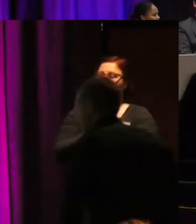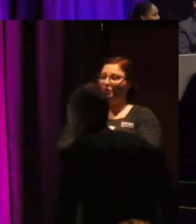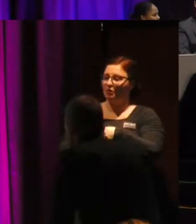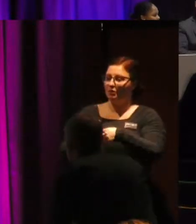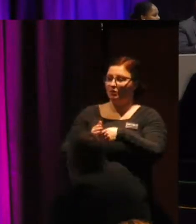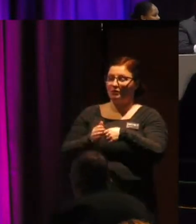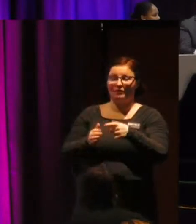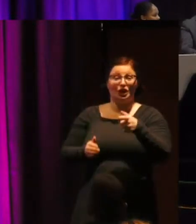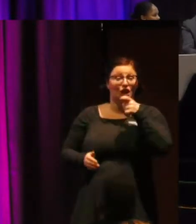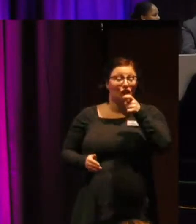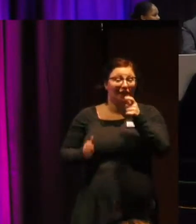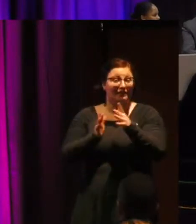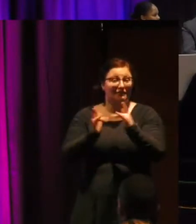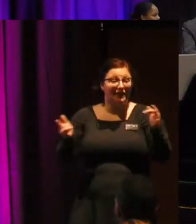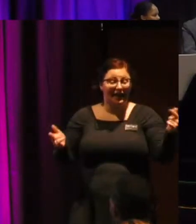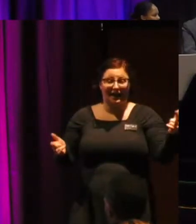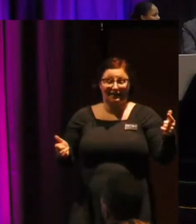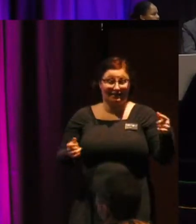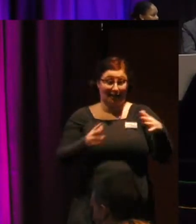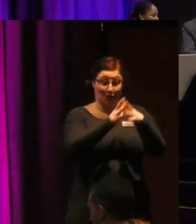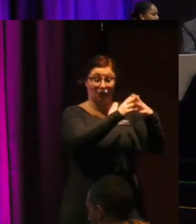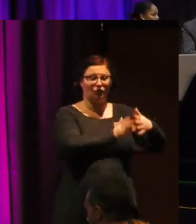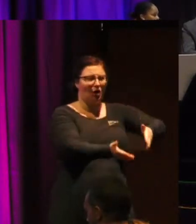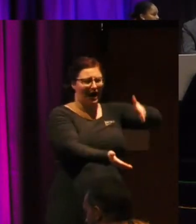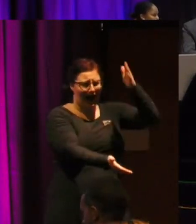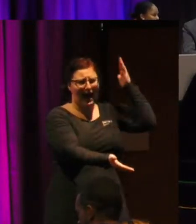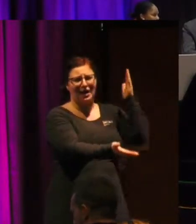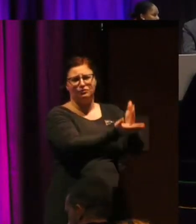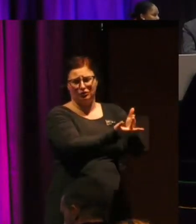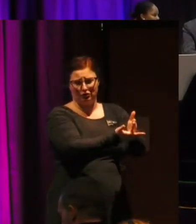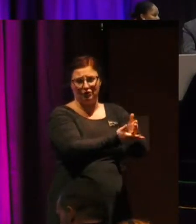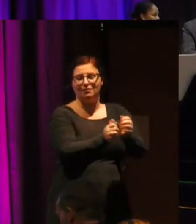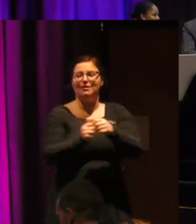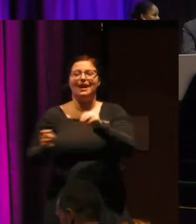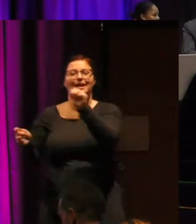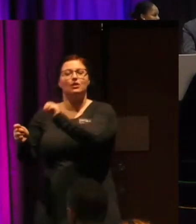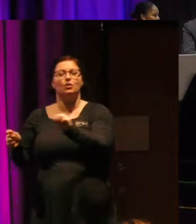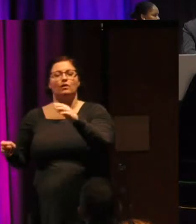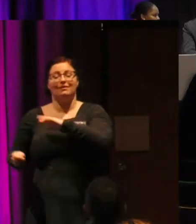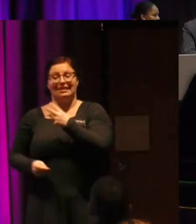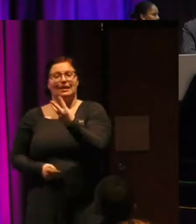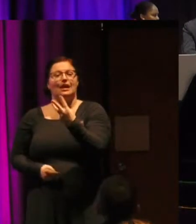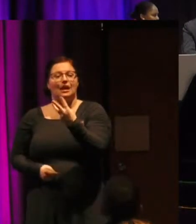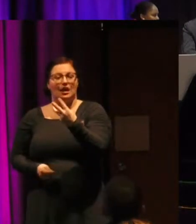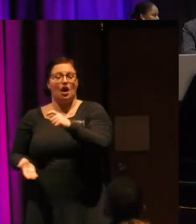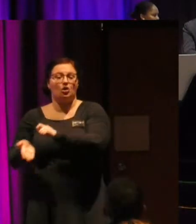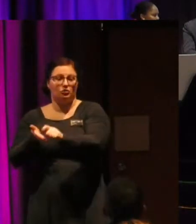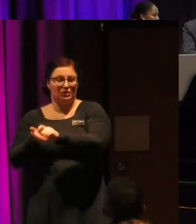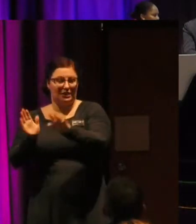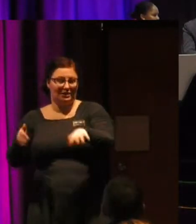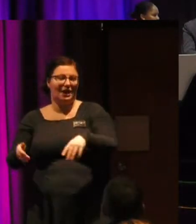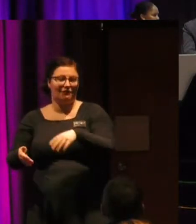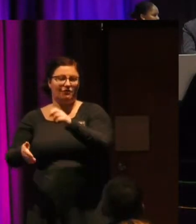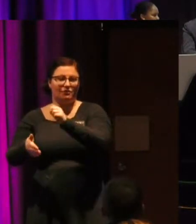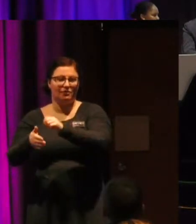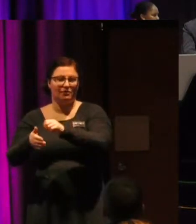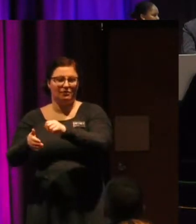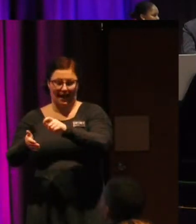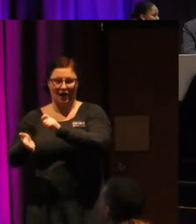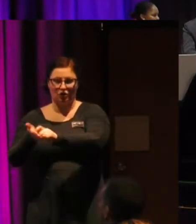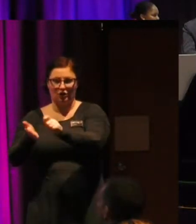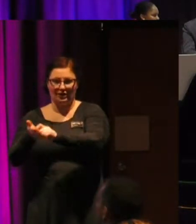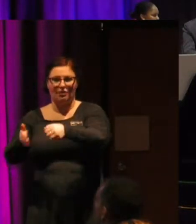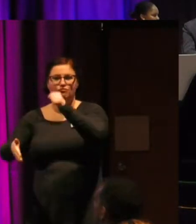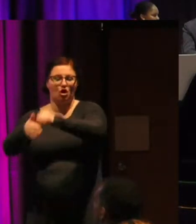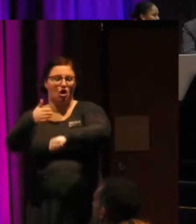freedom of expression, everyone says, is absolute, right? But in Europe, we've had 3 journalists murdered in